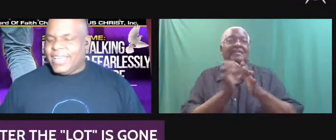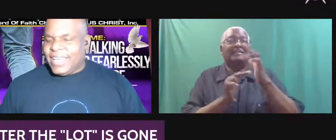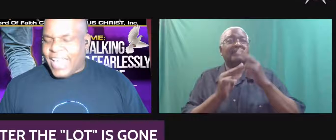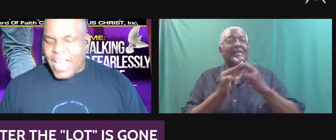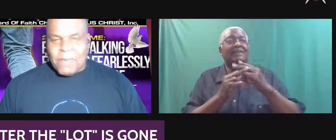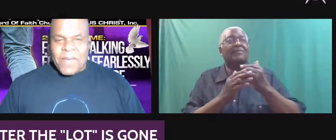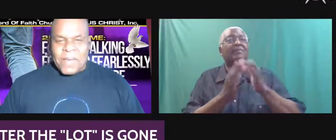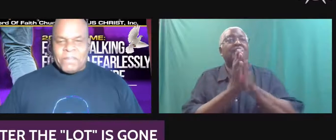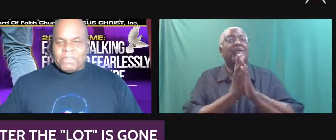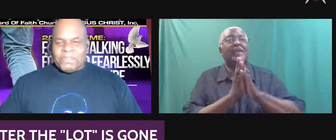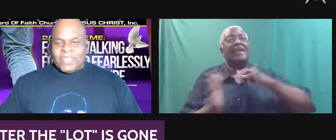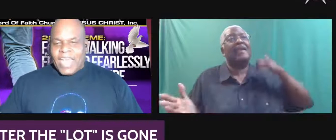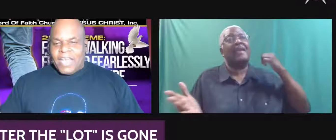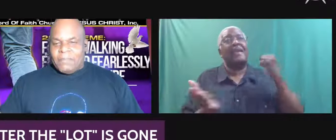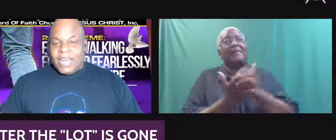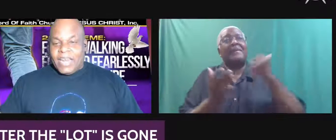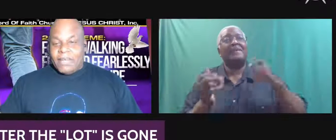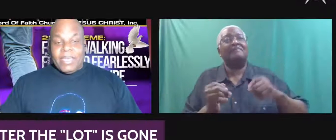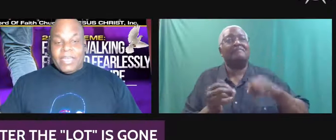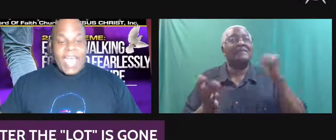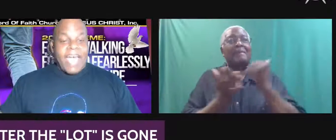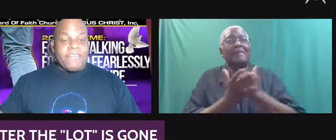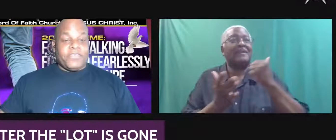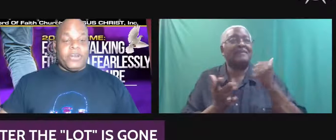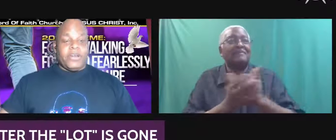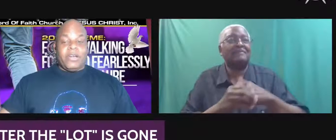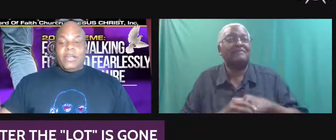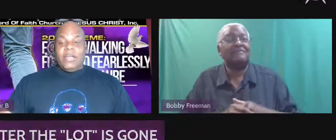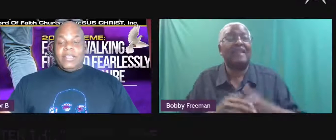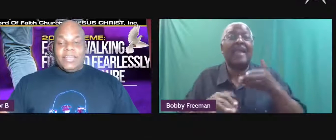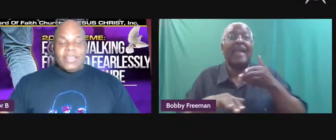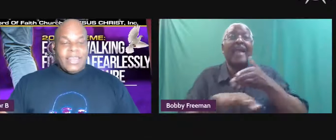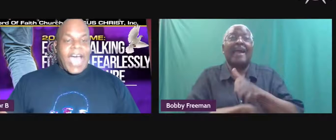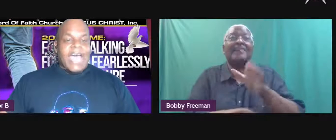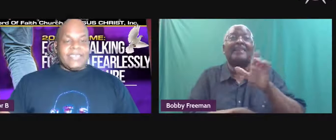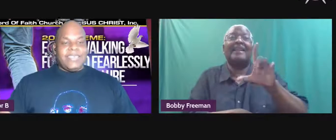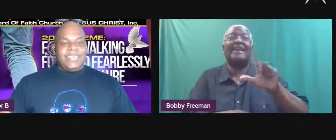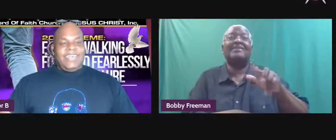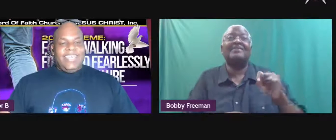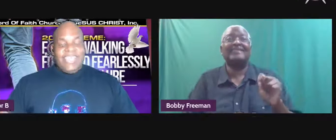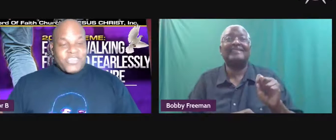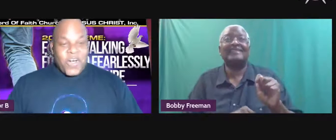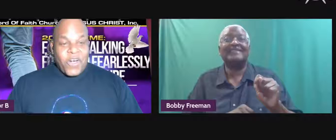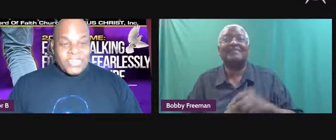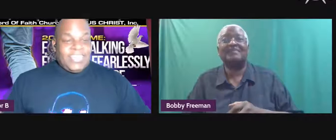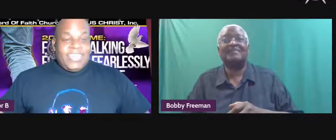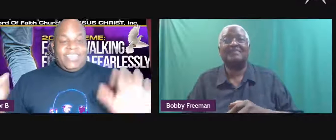pray. Amen. Amen. Amen. After the